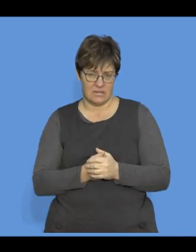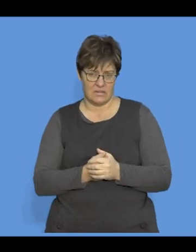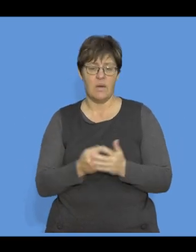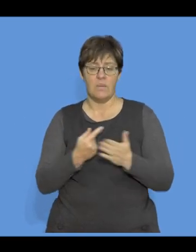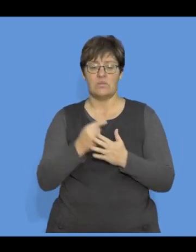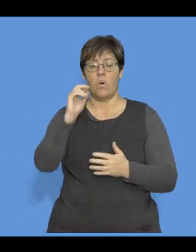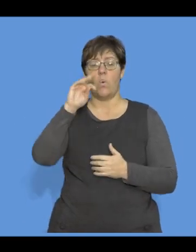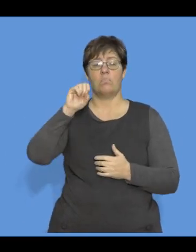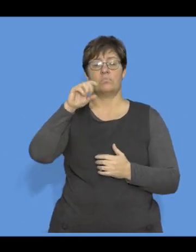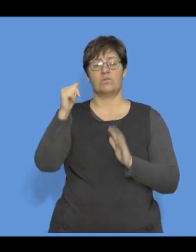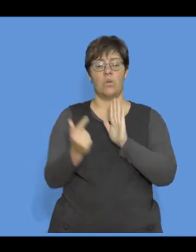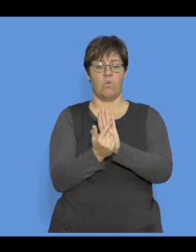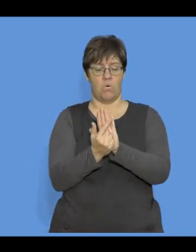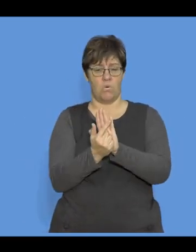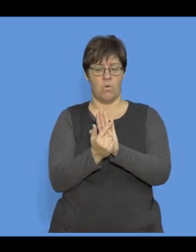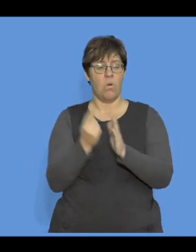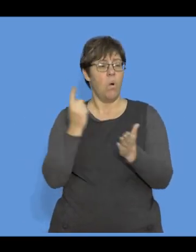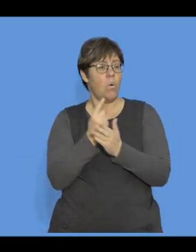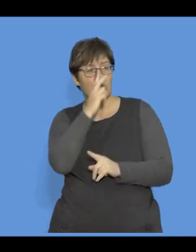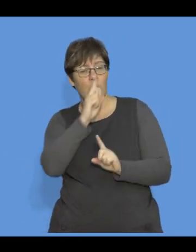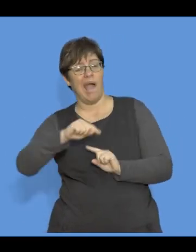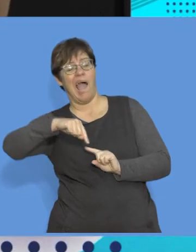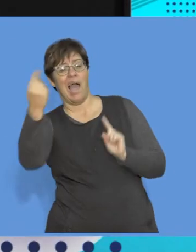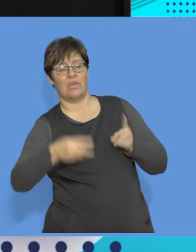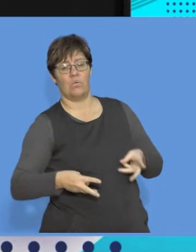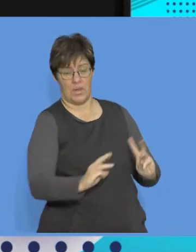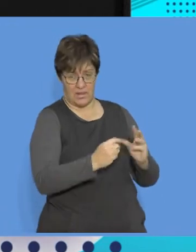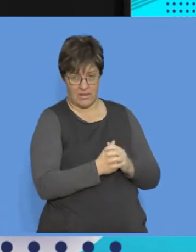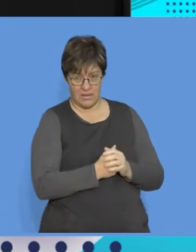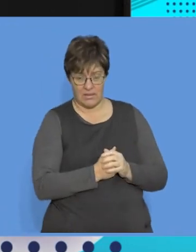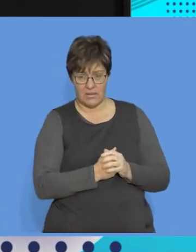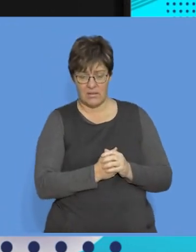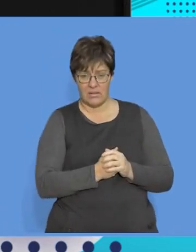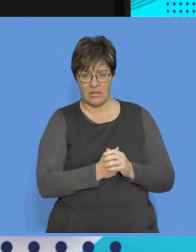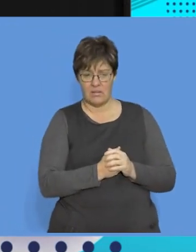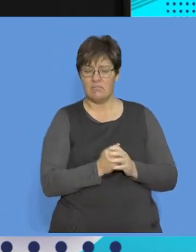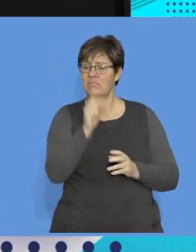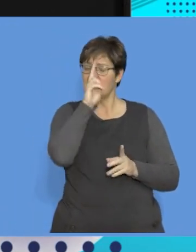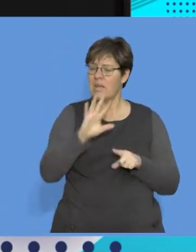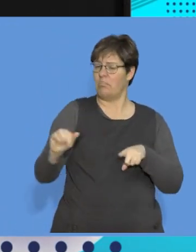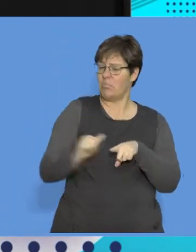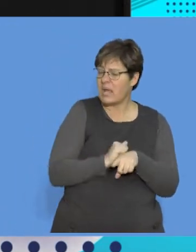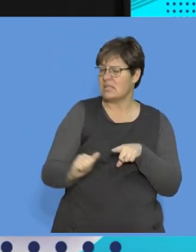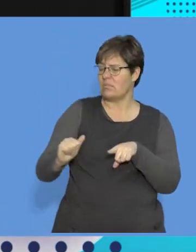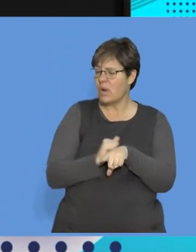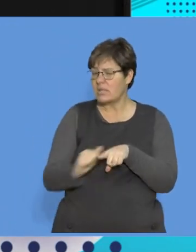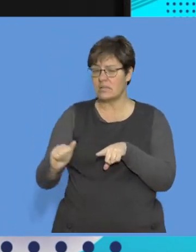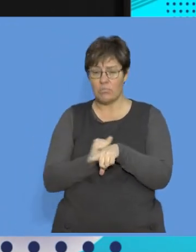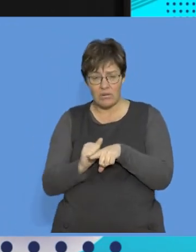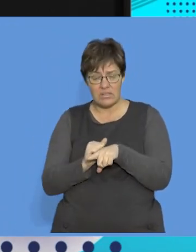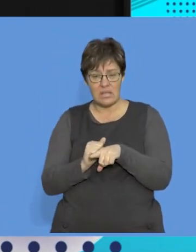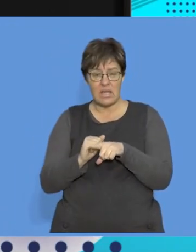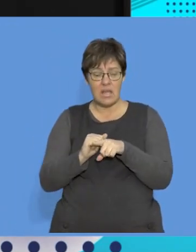and always try and look for an alternative method. And you'll see, if you practice circuit